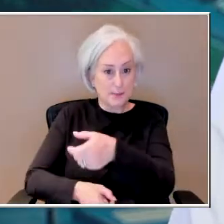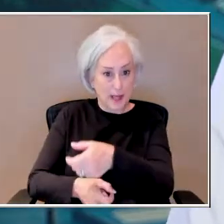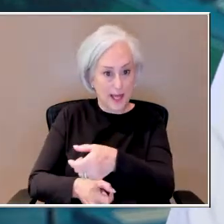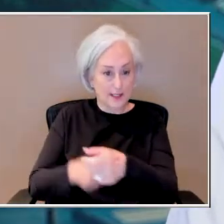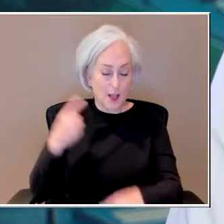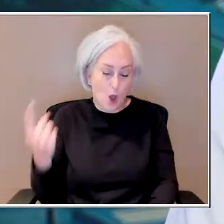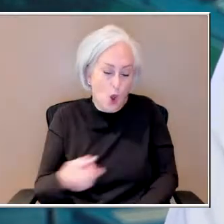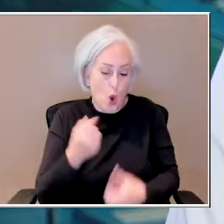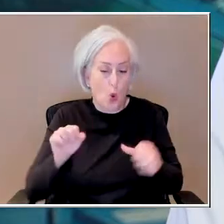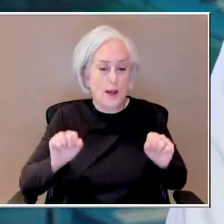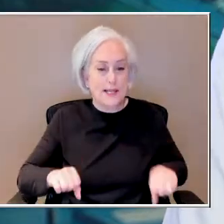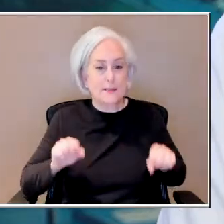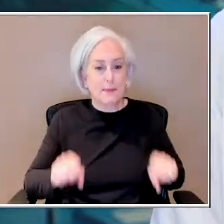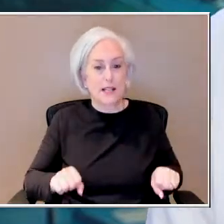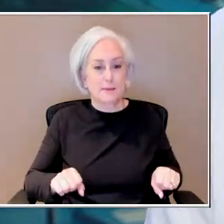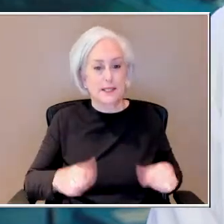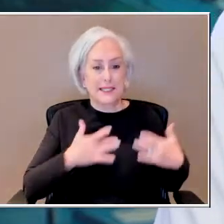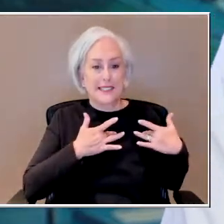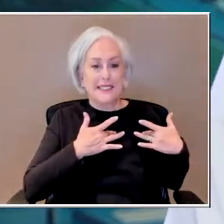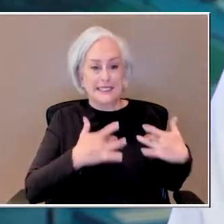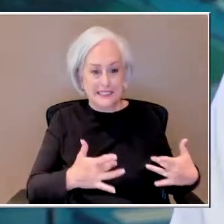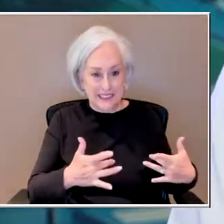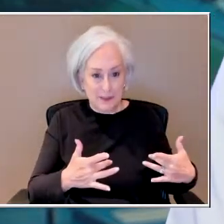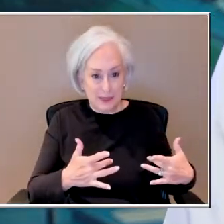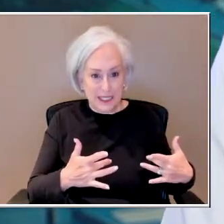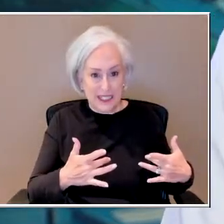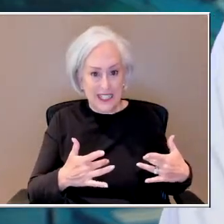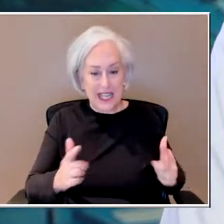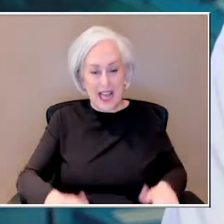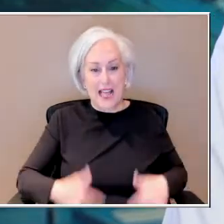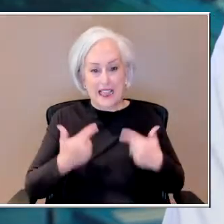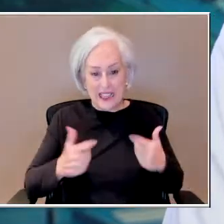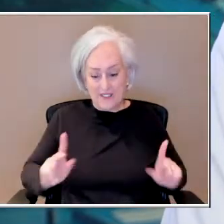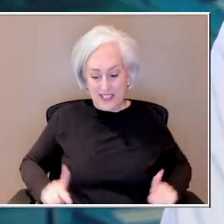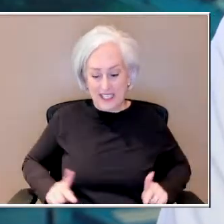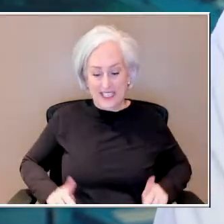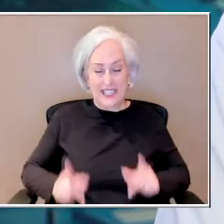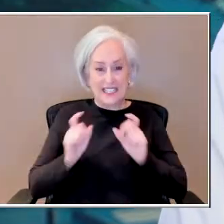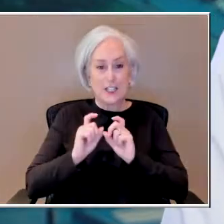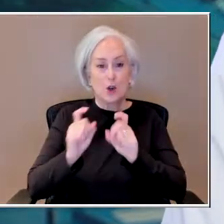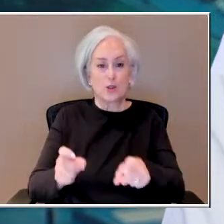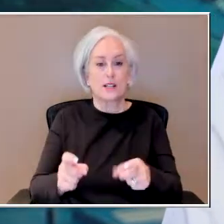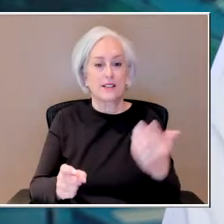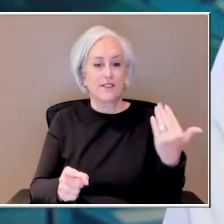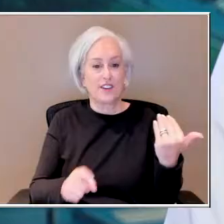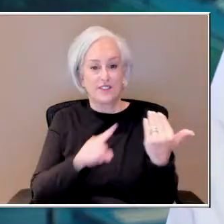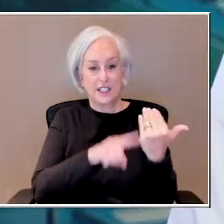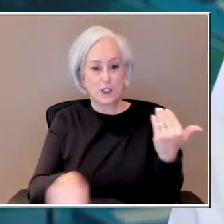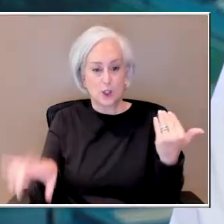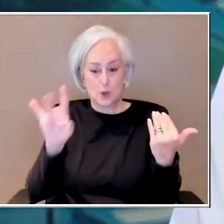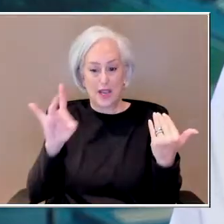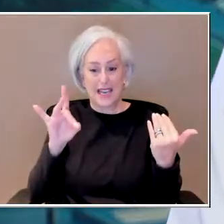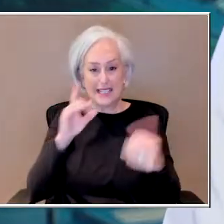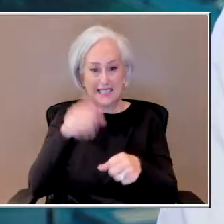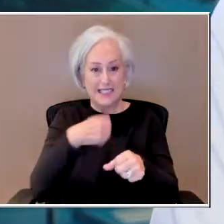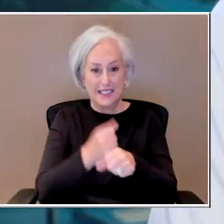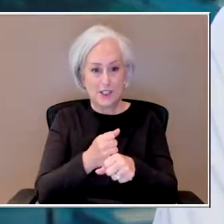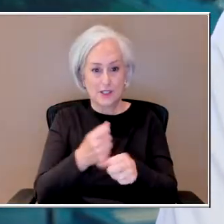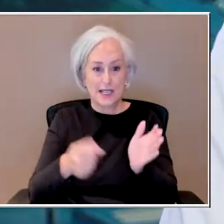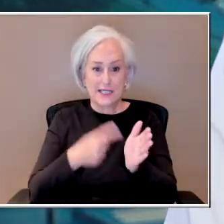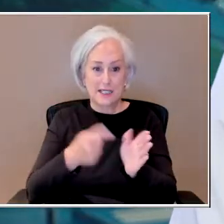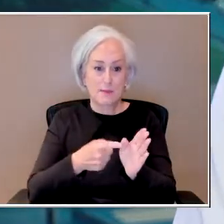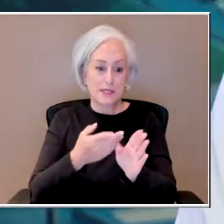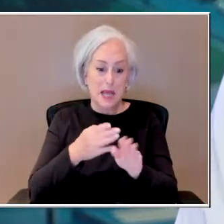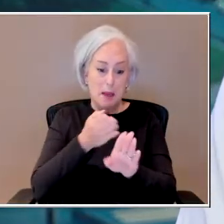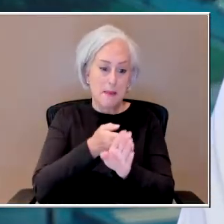living donation kidneys last 15, 18 years. But that's an average. Sometimes it's less than that. Sometimes it's more.